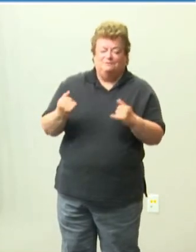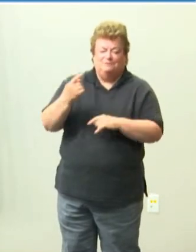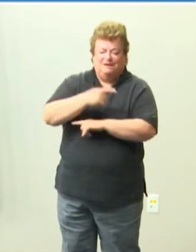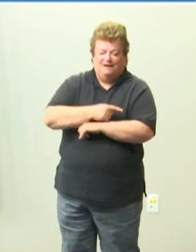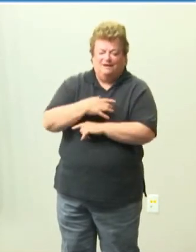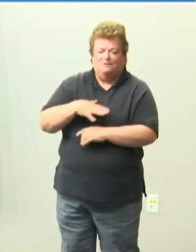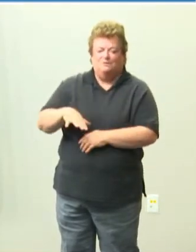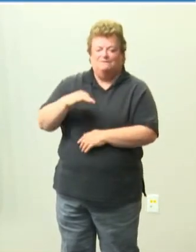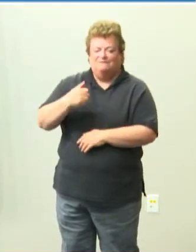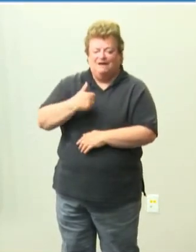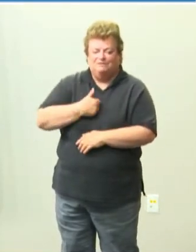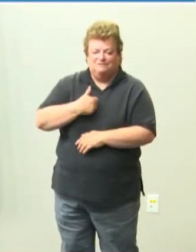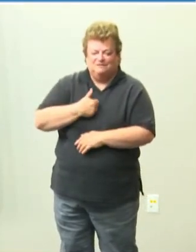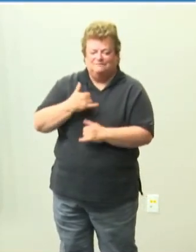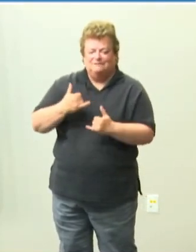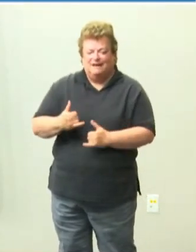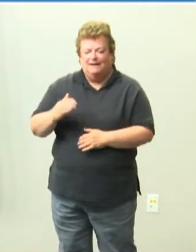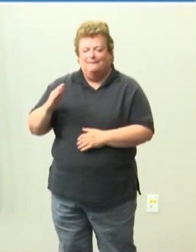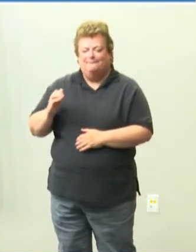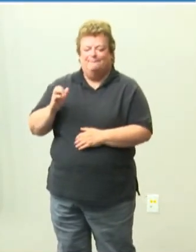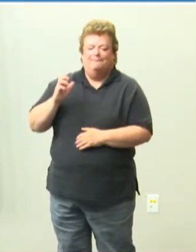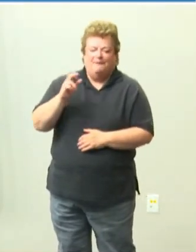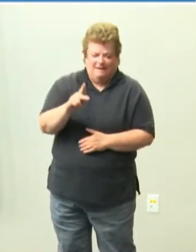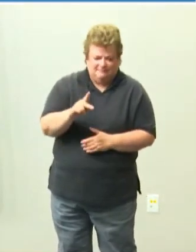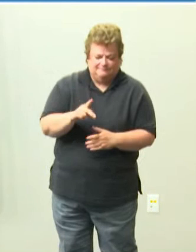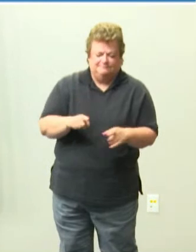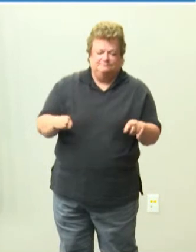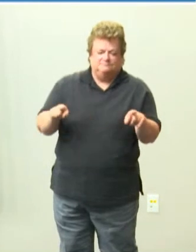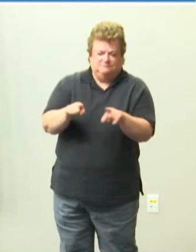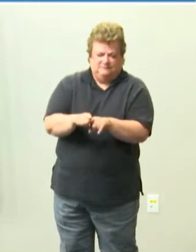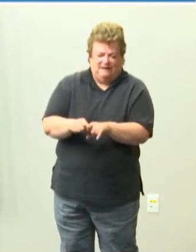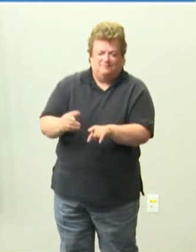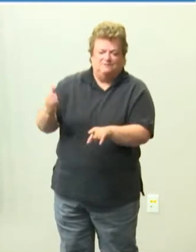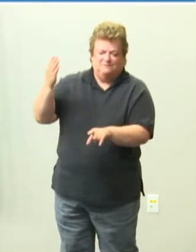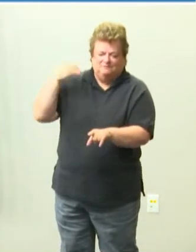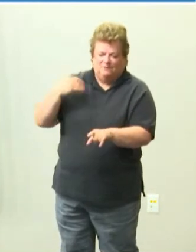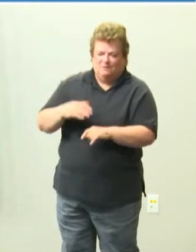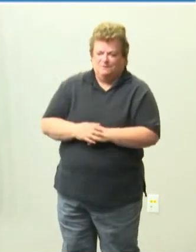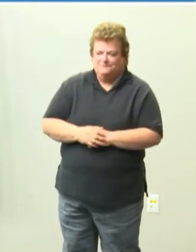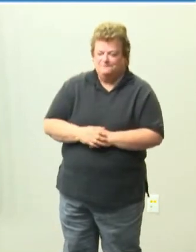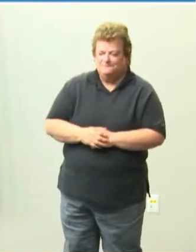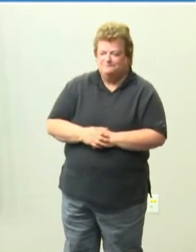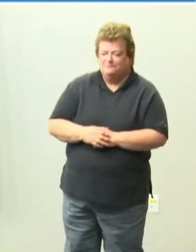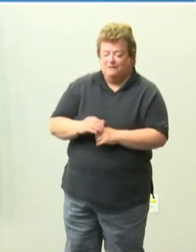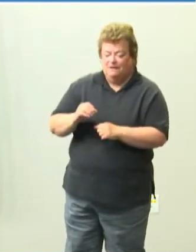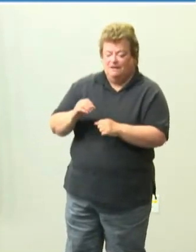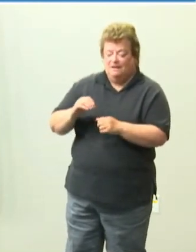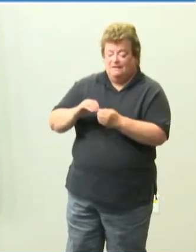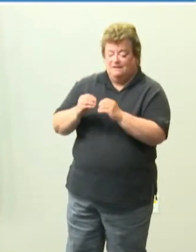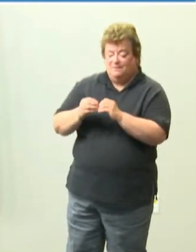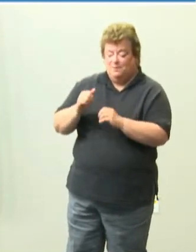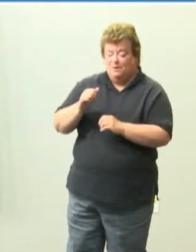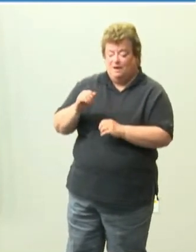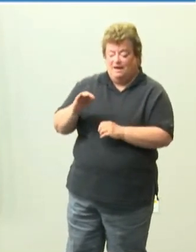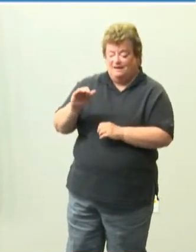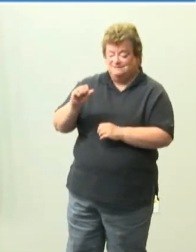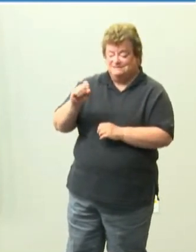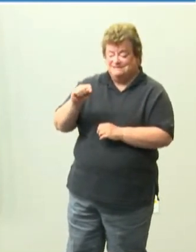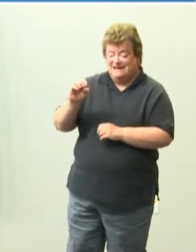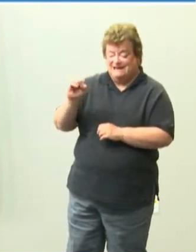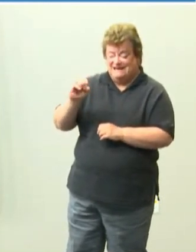find ourselves right back in the middle of the pandemic. The number of COVID patients at St. Elizabeth has